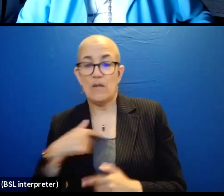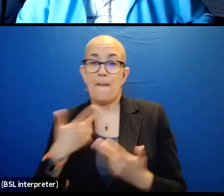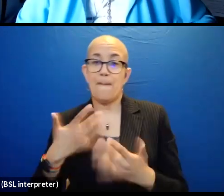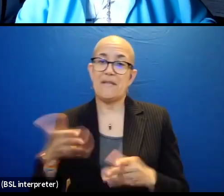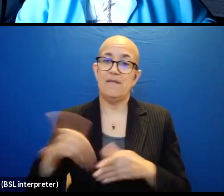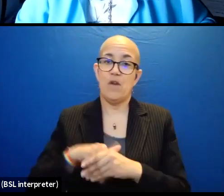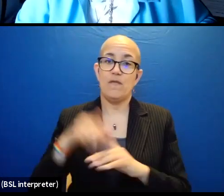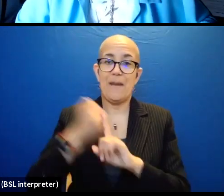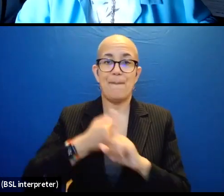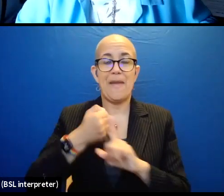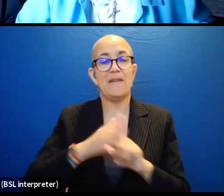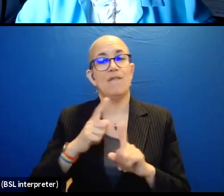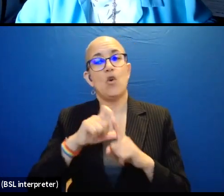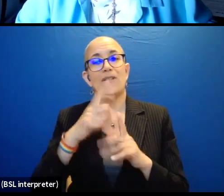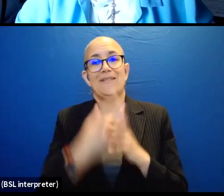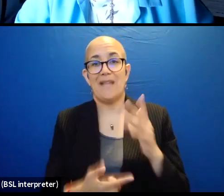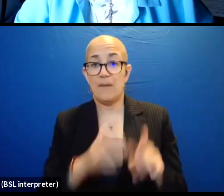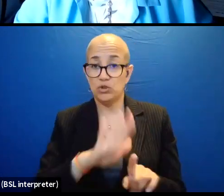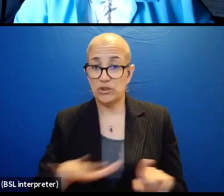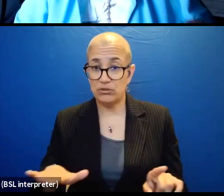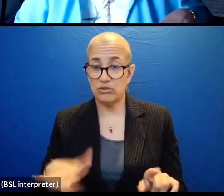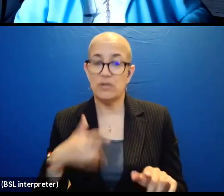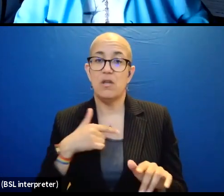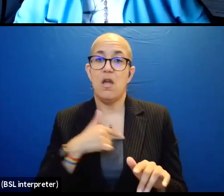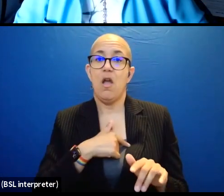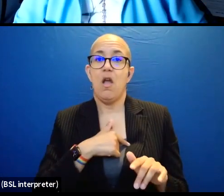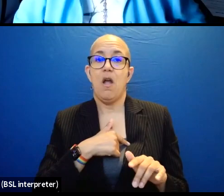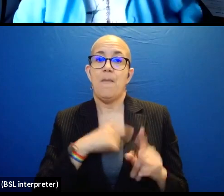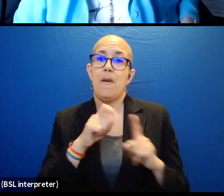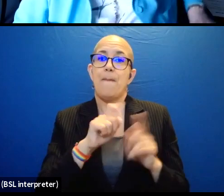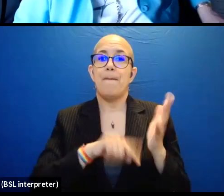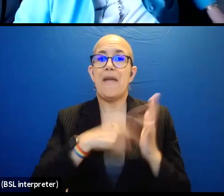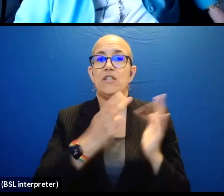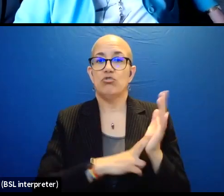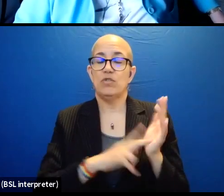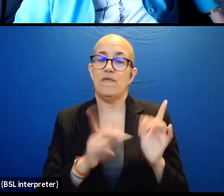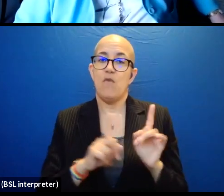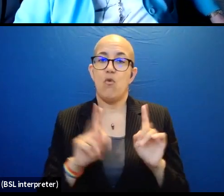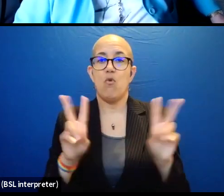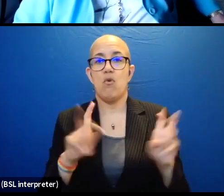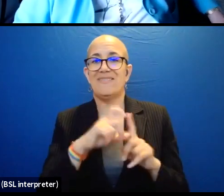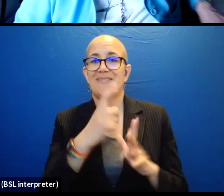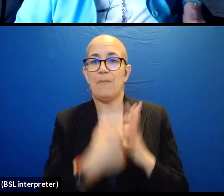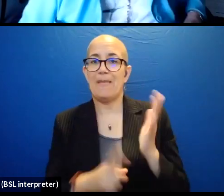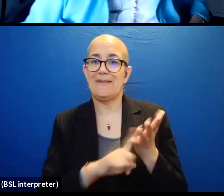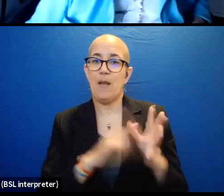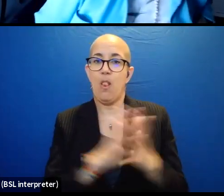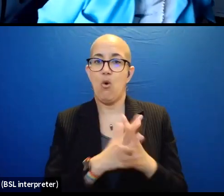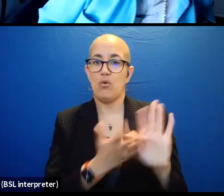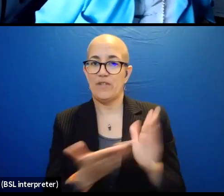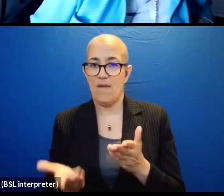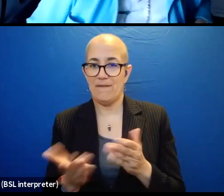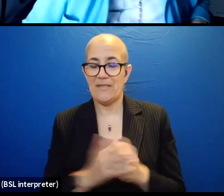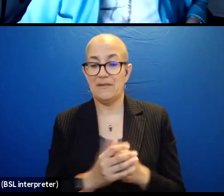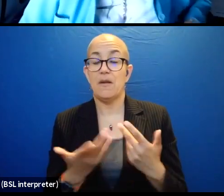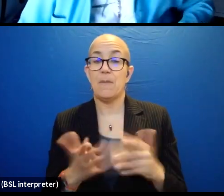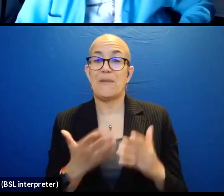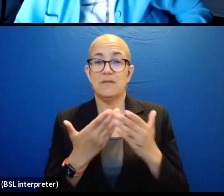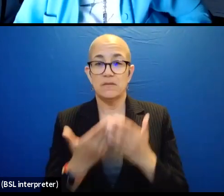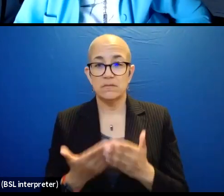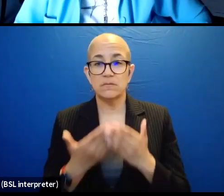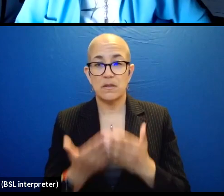disabled children. And I'm a patron of something called the Disability Law Service. And we've done a study with various other